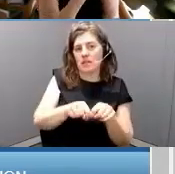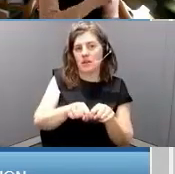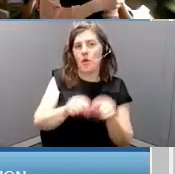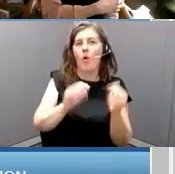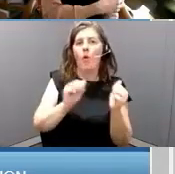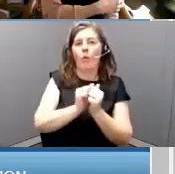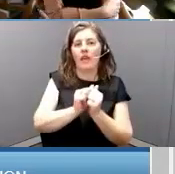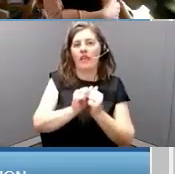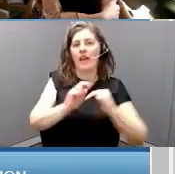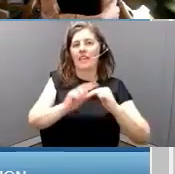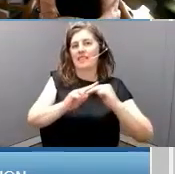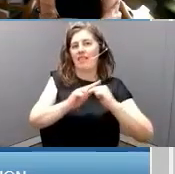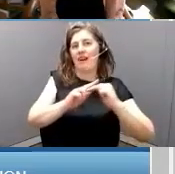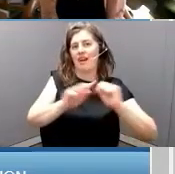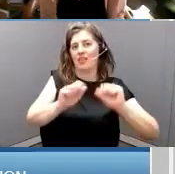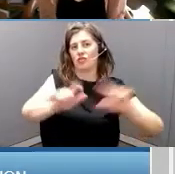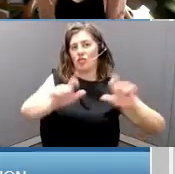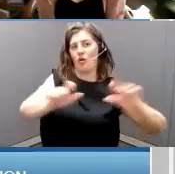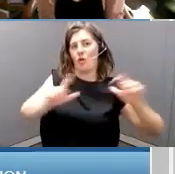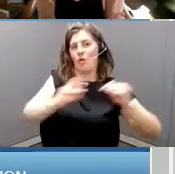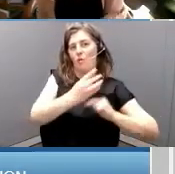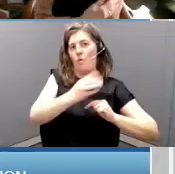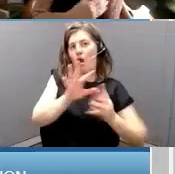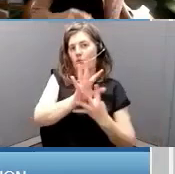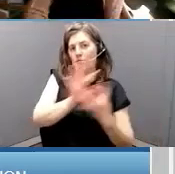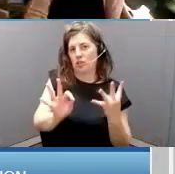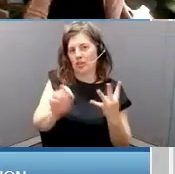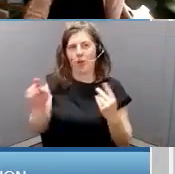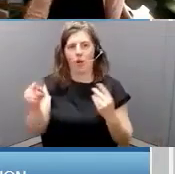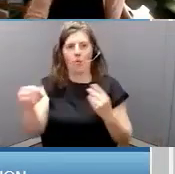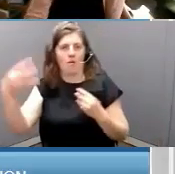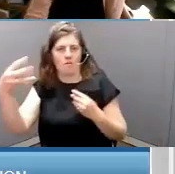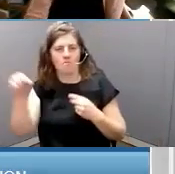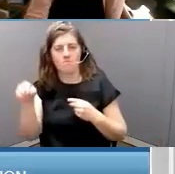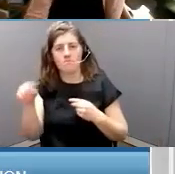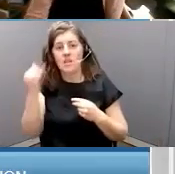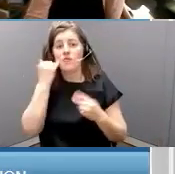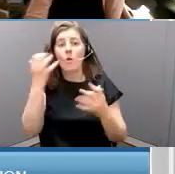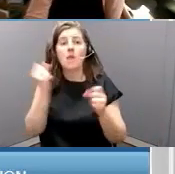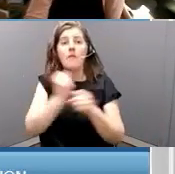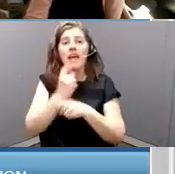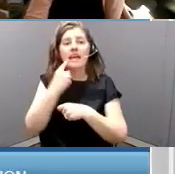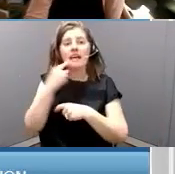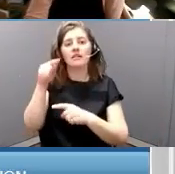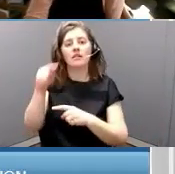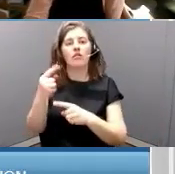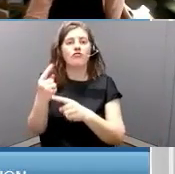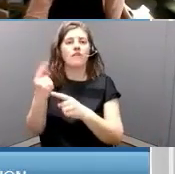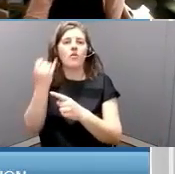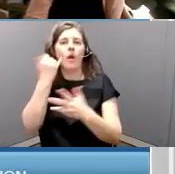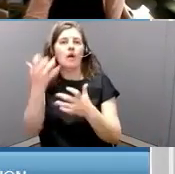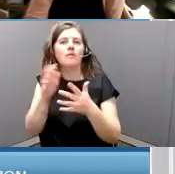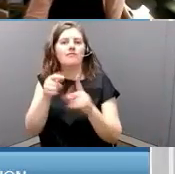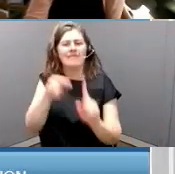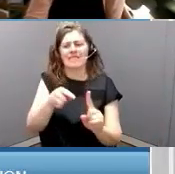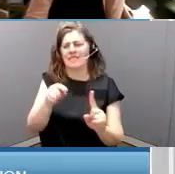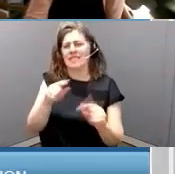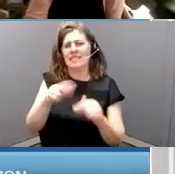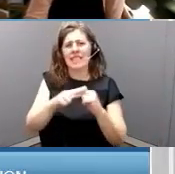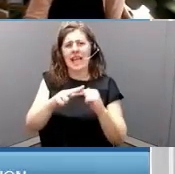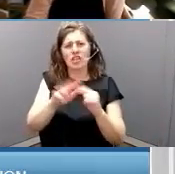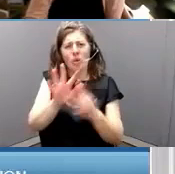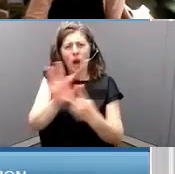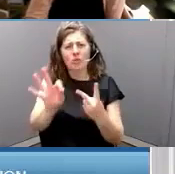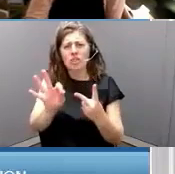a slideshow option. So if we want to make this a regular text box instead, we